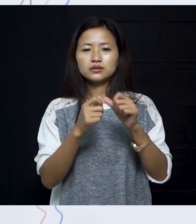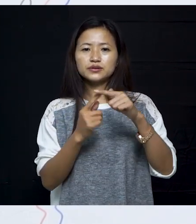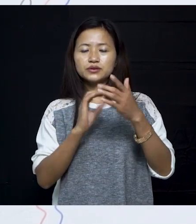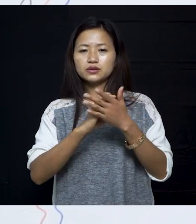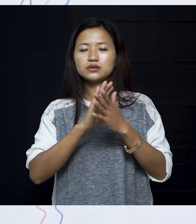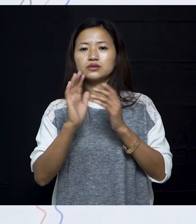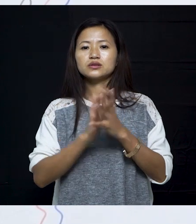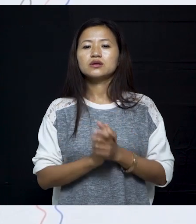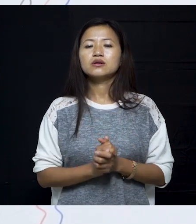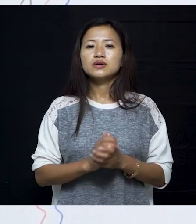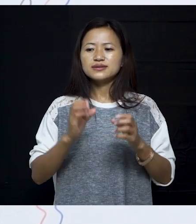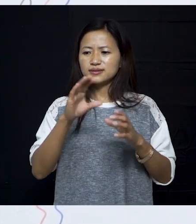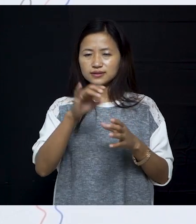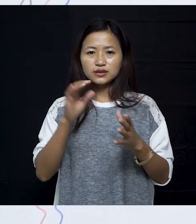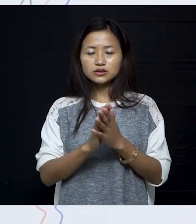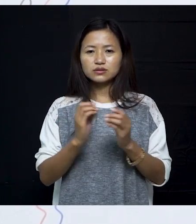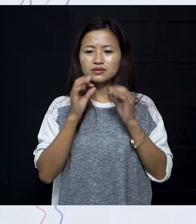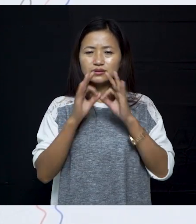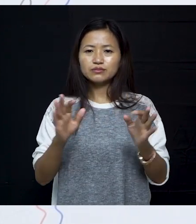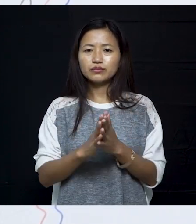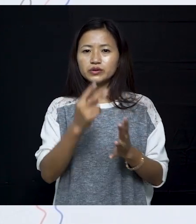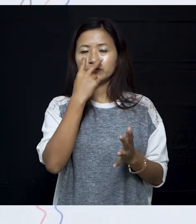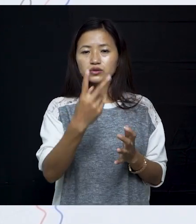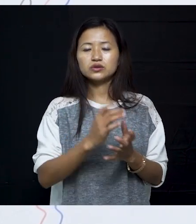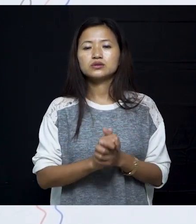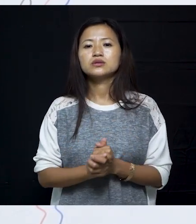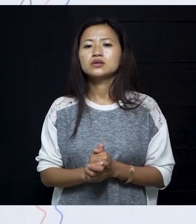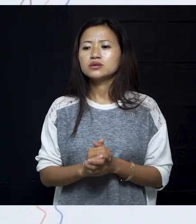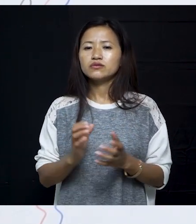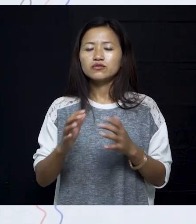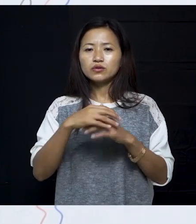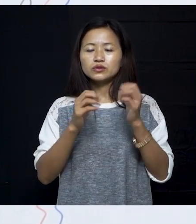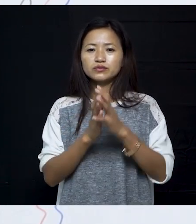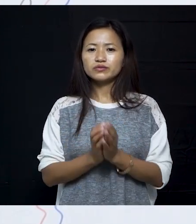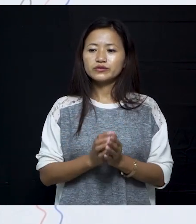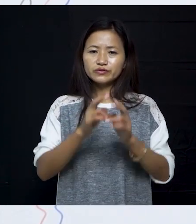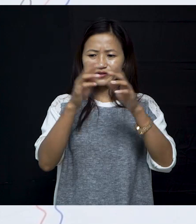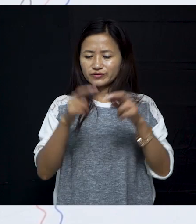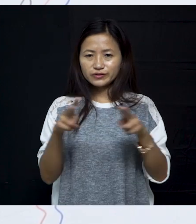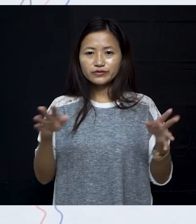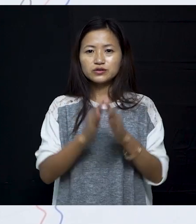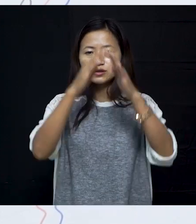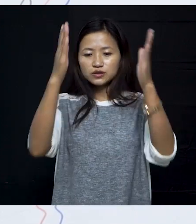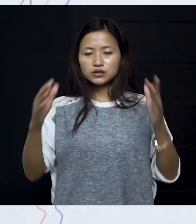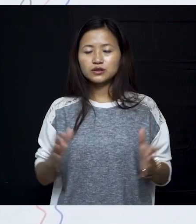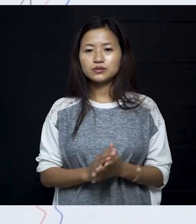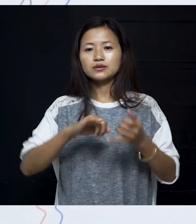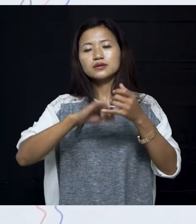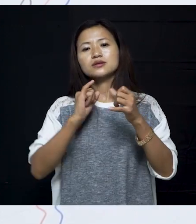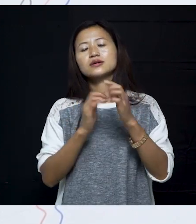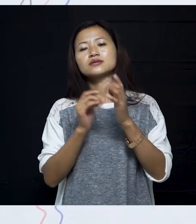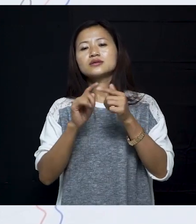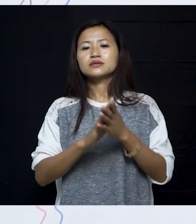You should have sketch or simple visuals, fonts of different shapes and size, as you can see. And content